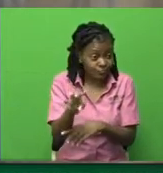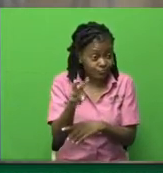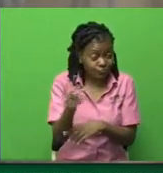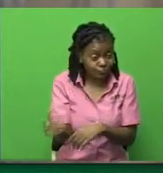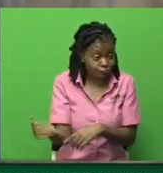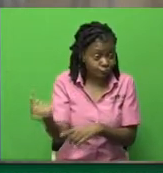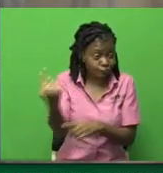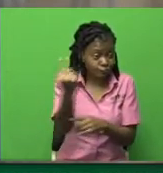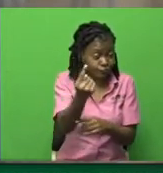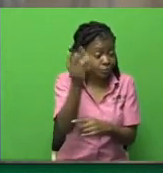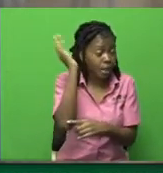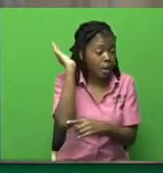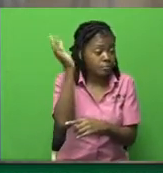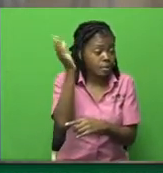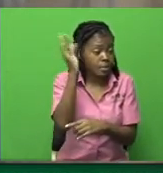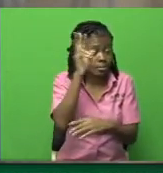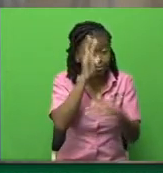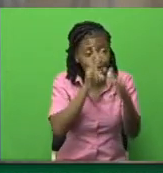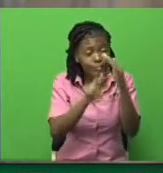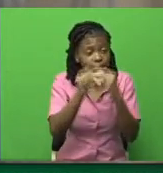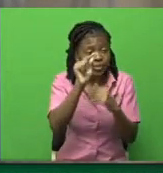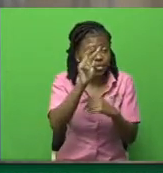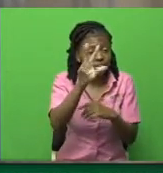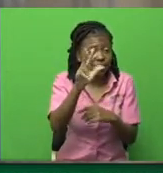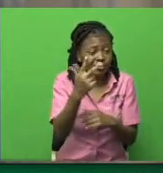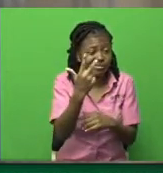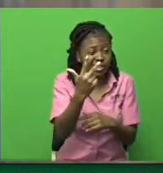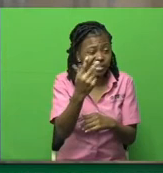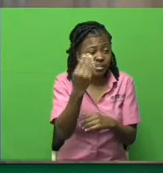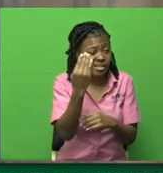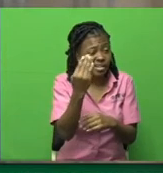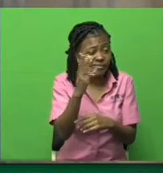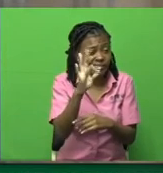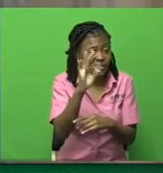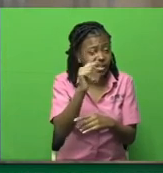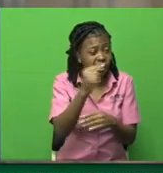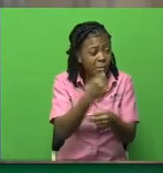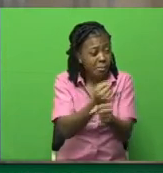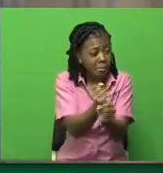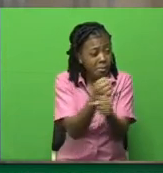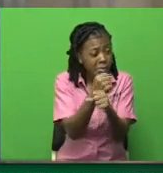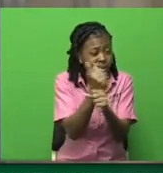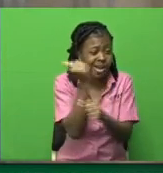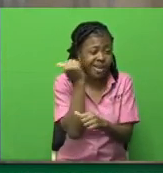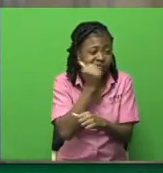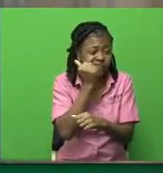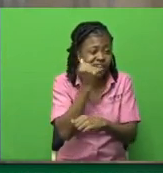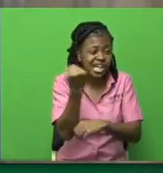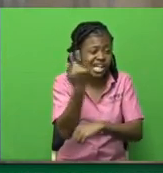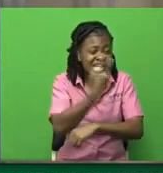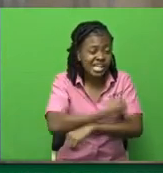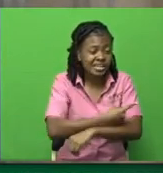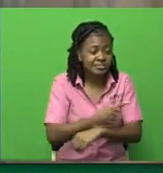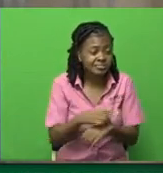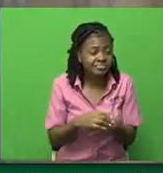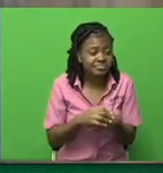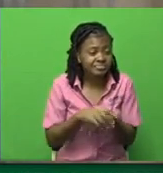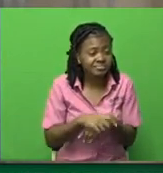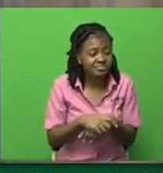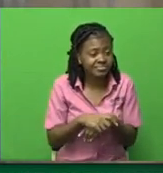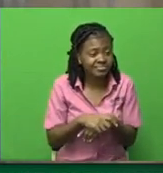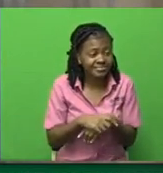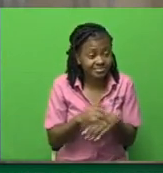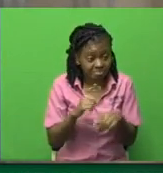for 23 of 3 billion cubic feet per day and given his well-established track record